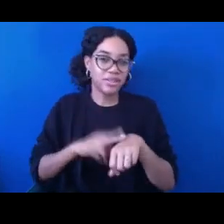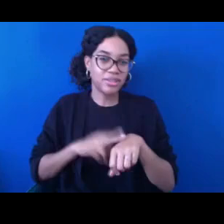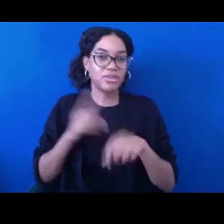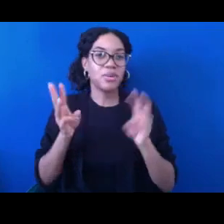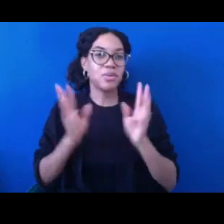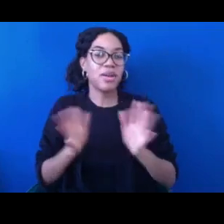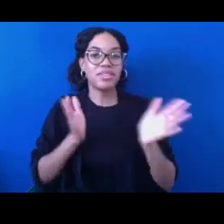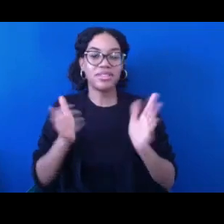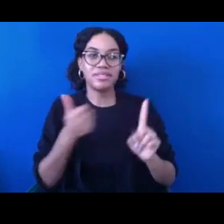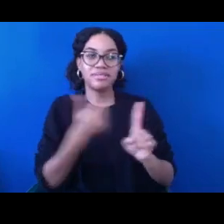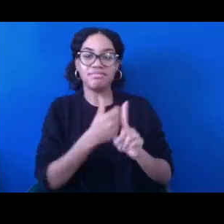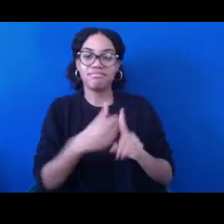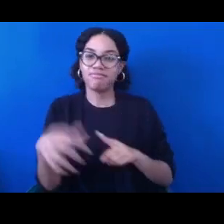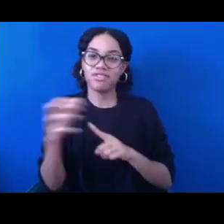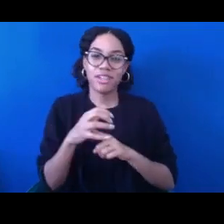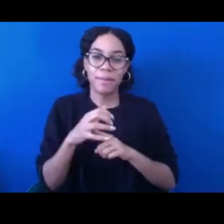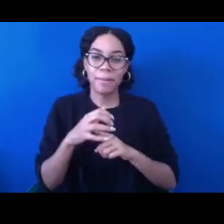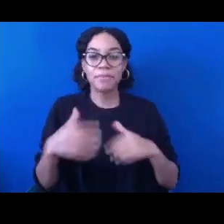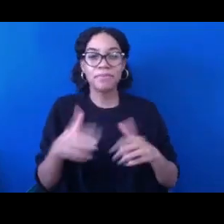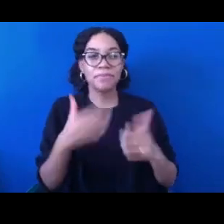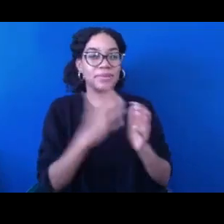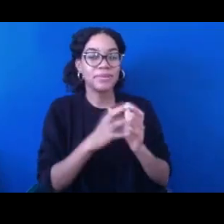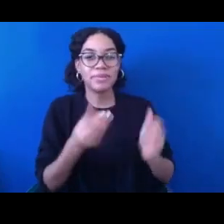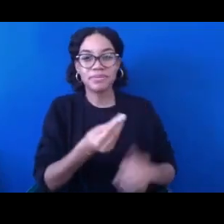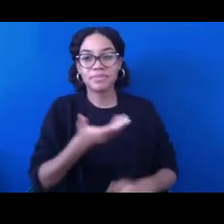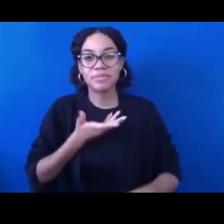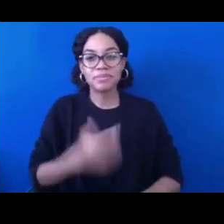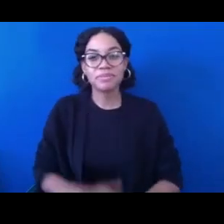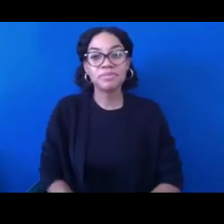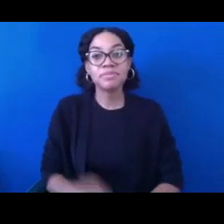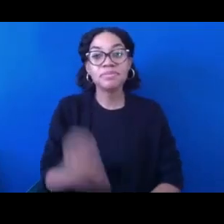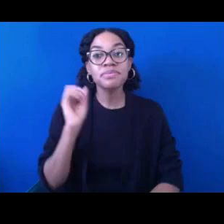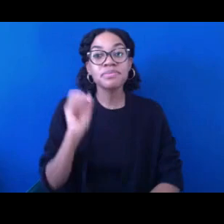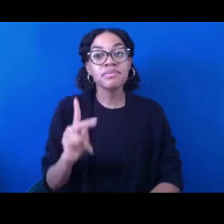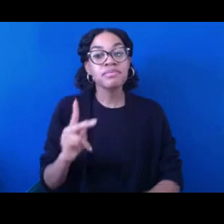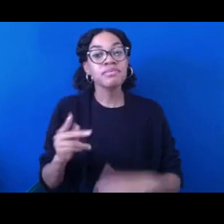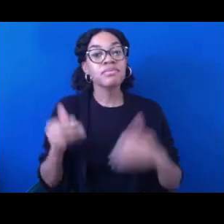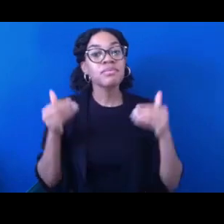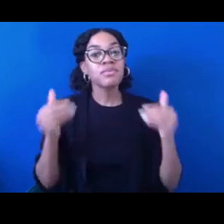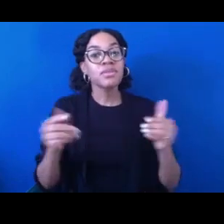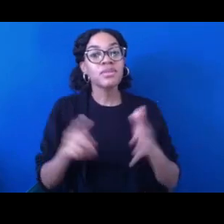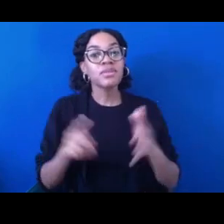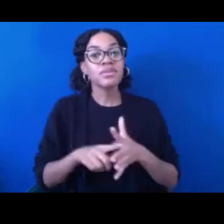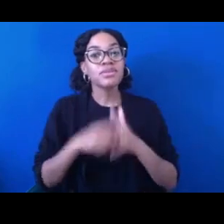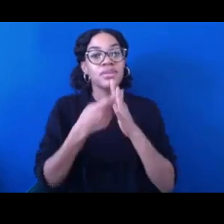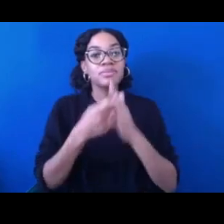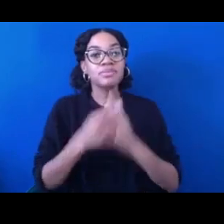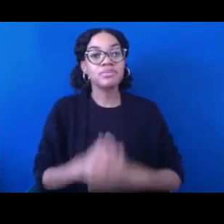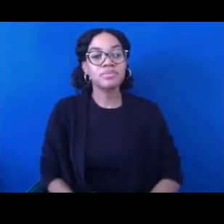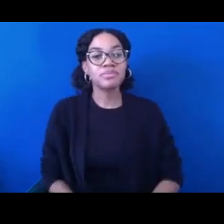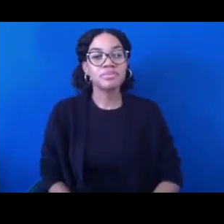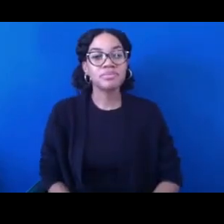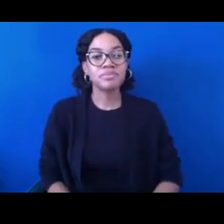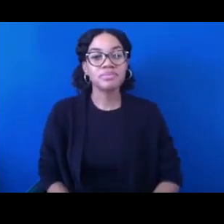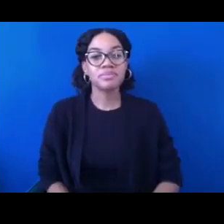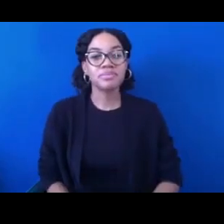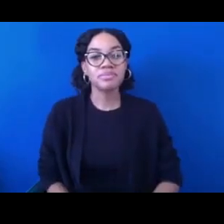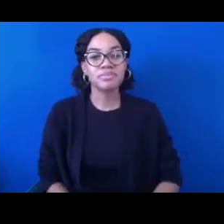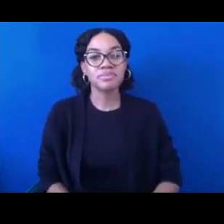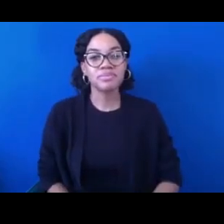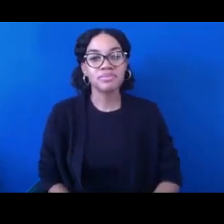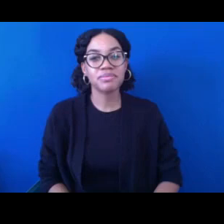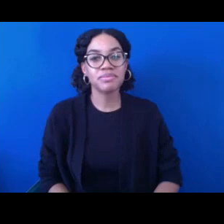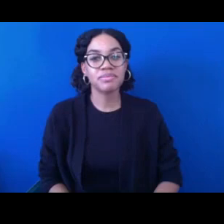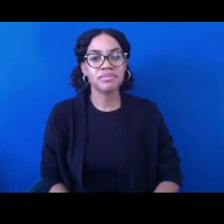you that. All right, folks, so we'll go ahead and get this show on the road. You know, we have things a